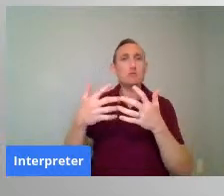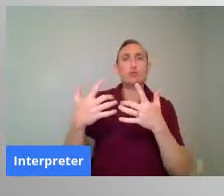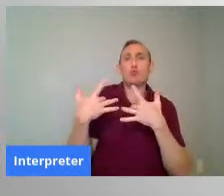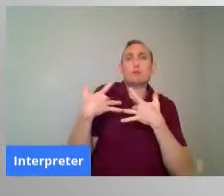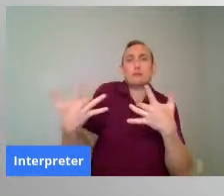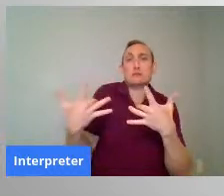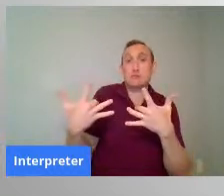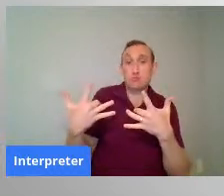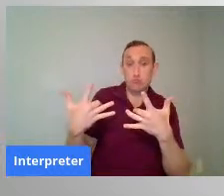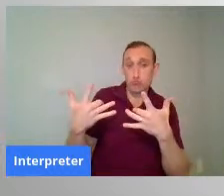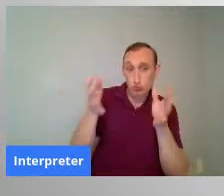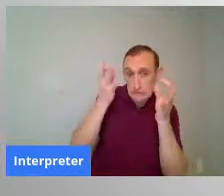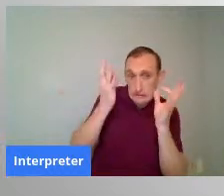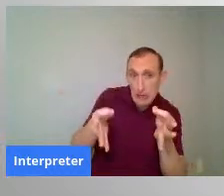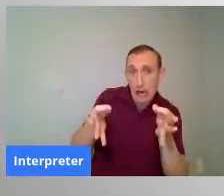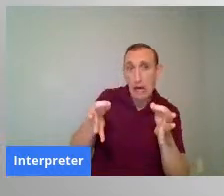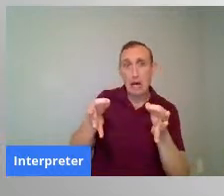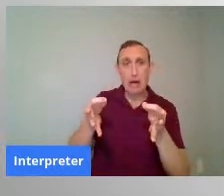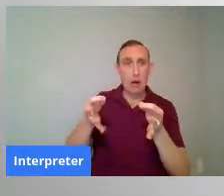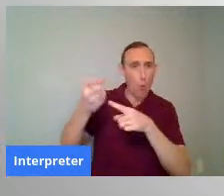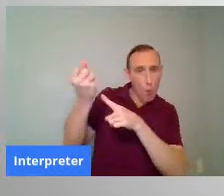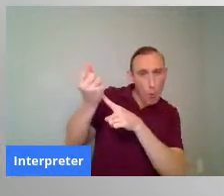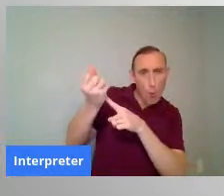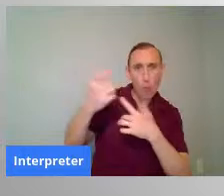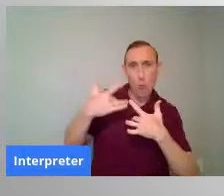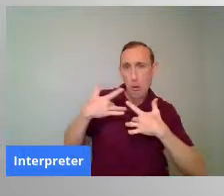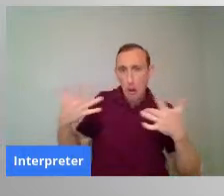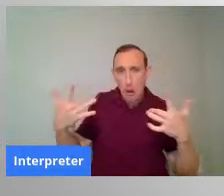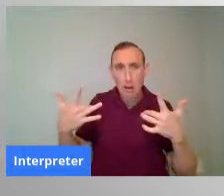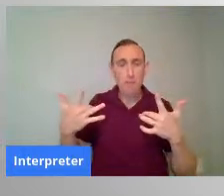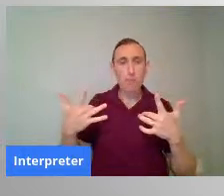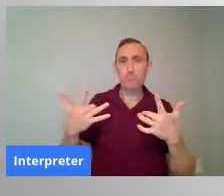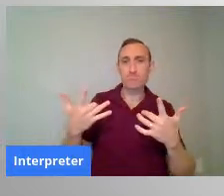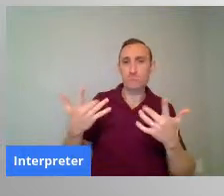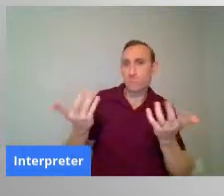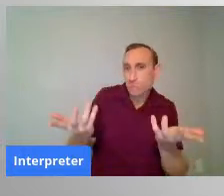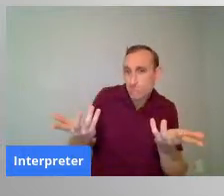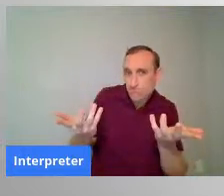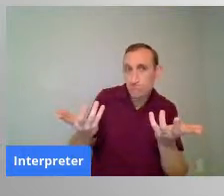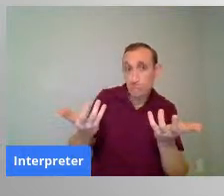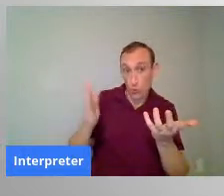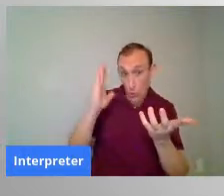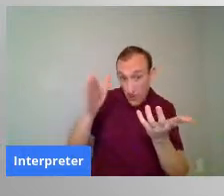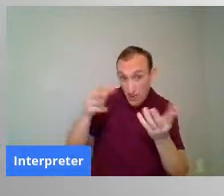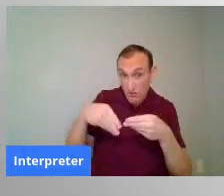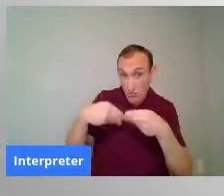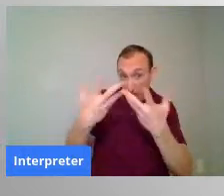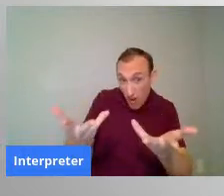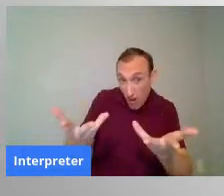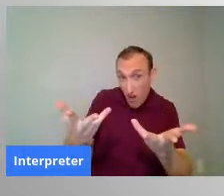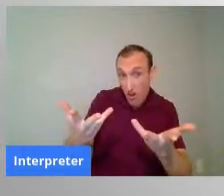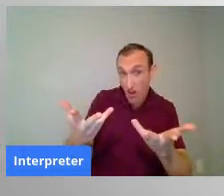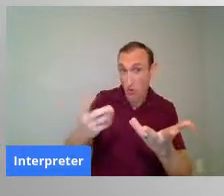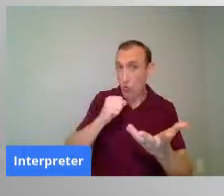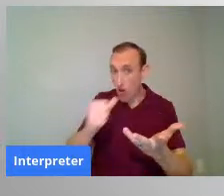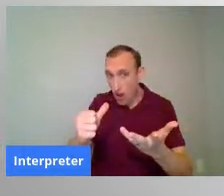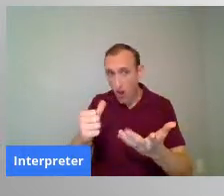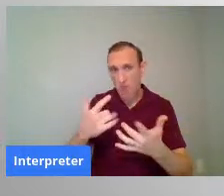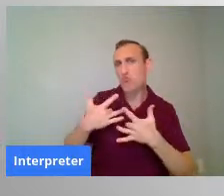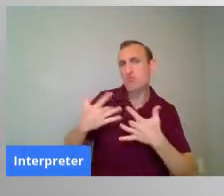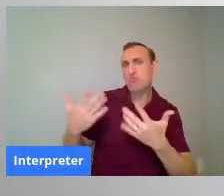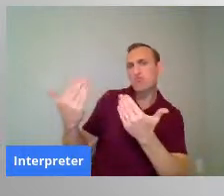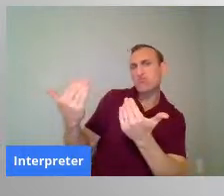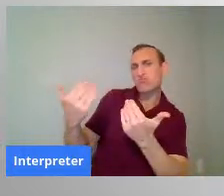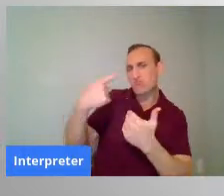read the petition, but that is something that I've heard. So I don't know if it's in there, but it's something I've heard from a lot of people.